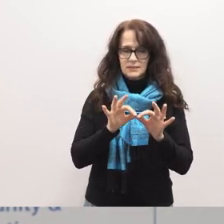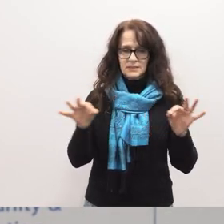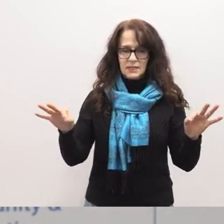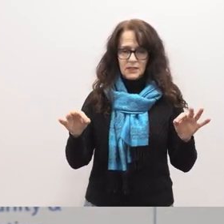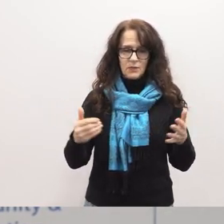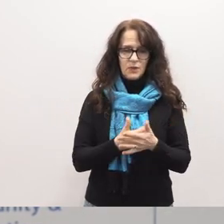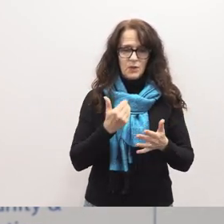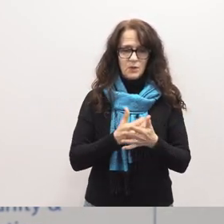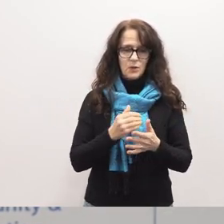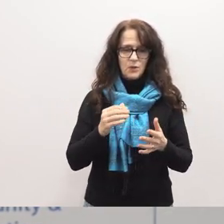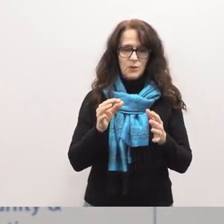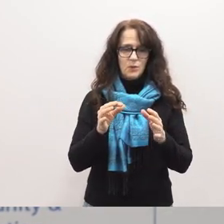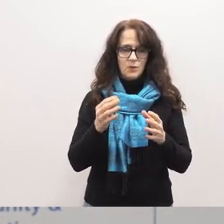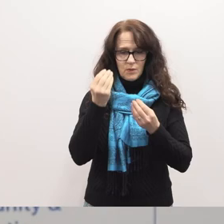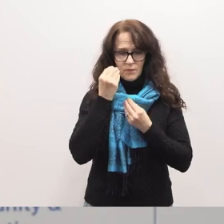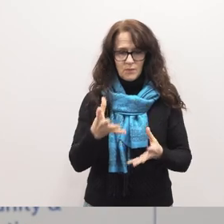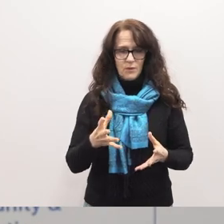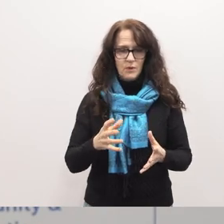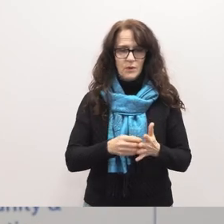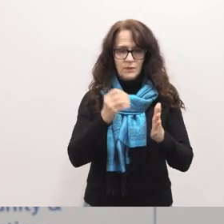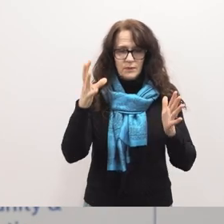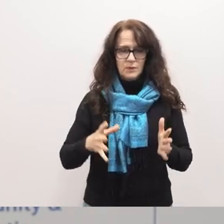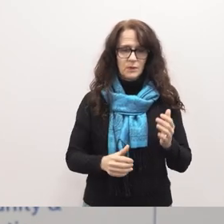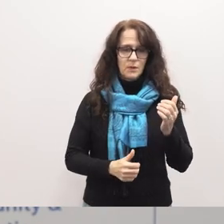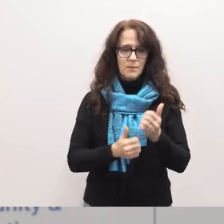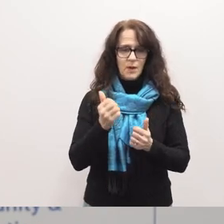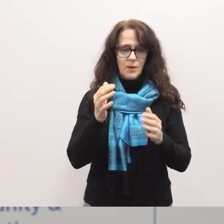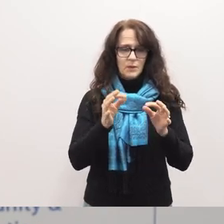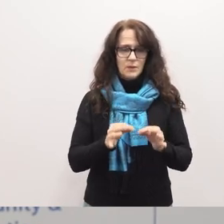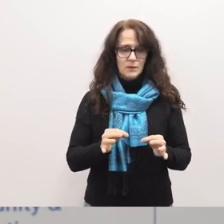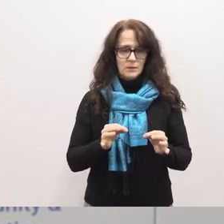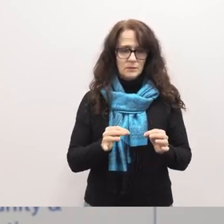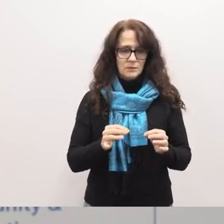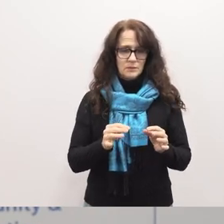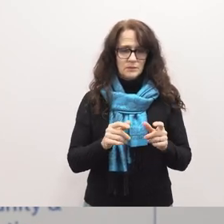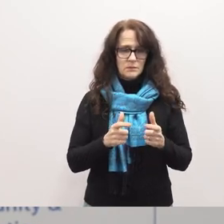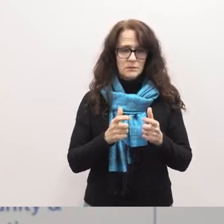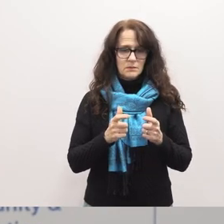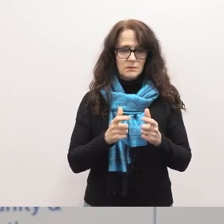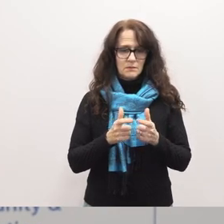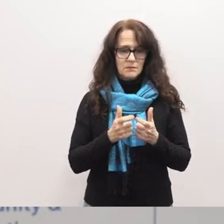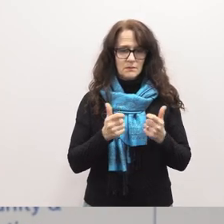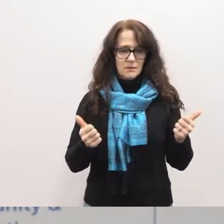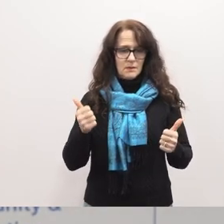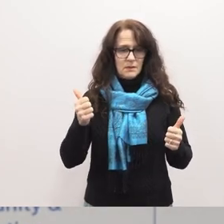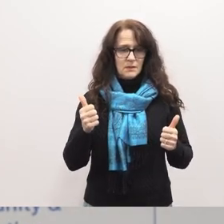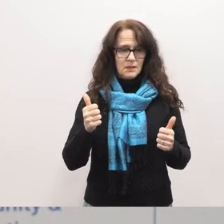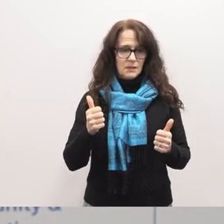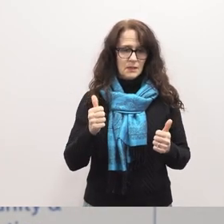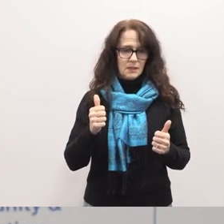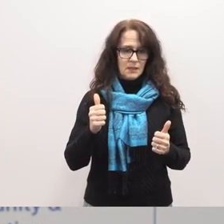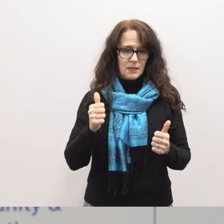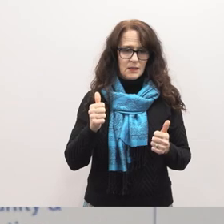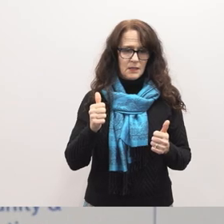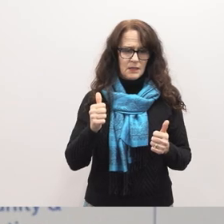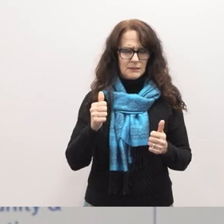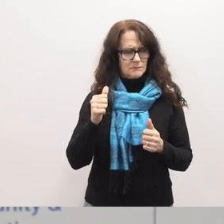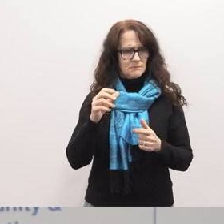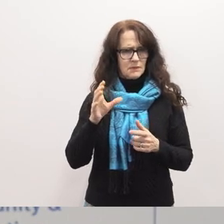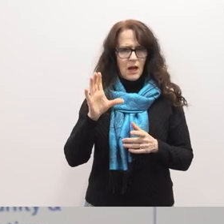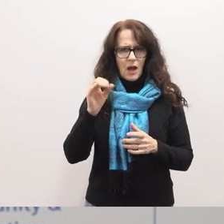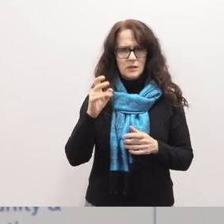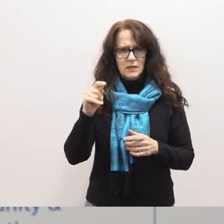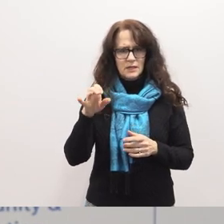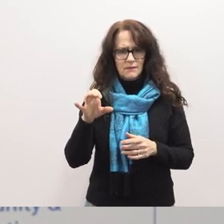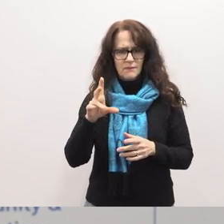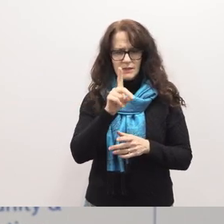new criteria is for students with the most significant cognitive disabilities. And my question is, what criteria will be used to